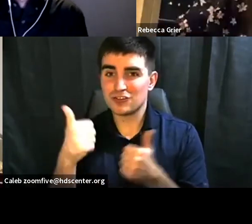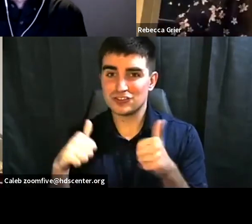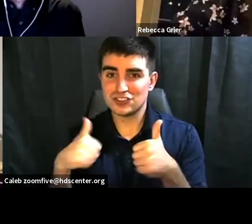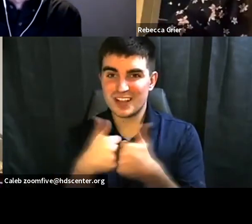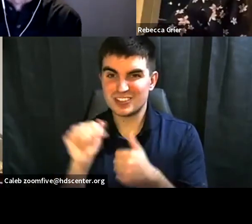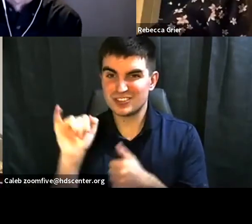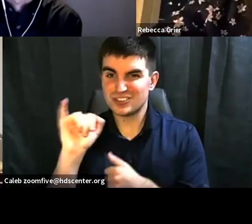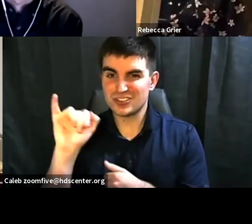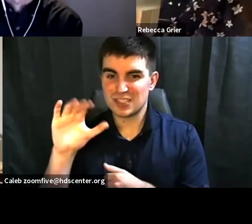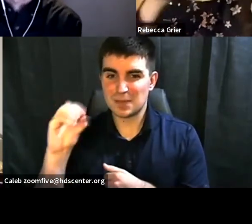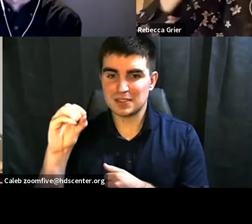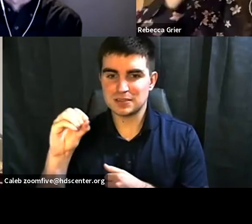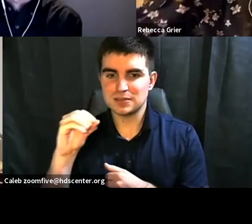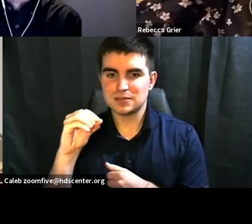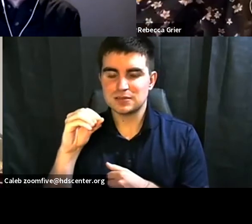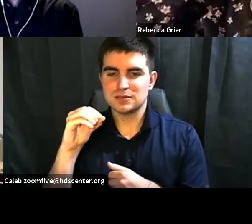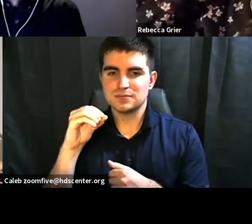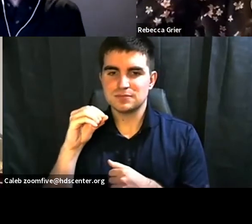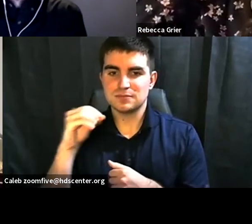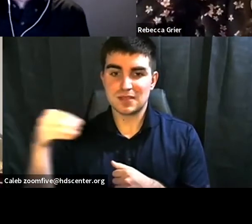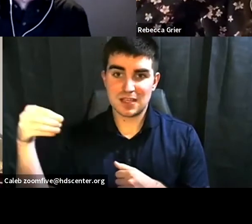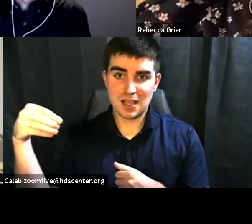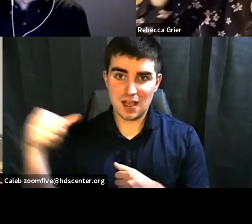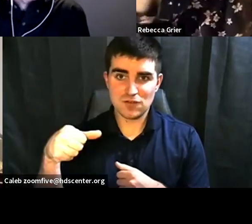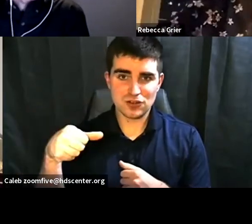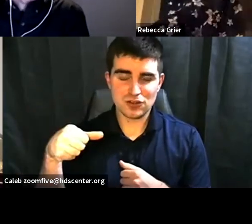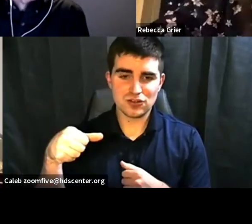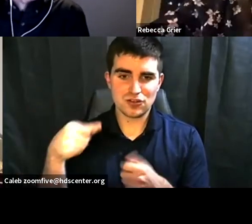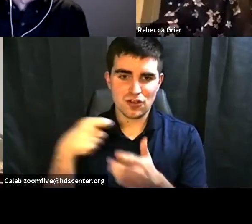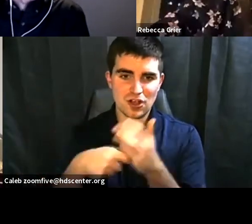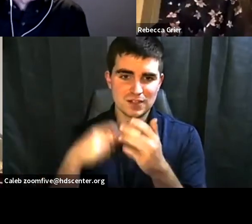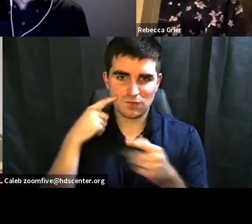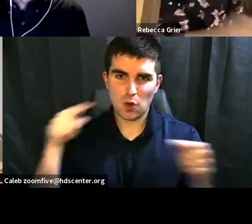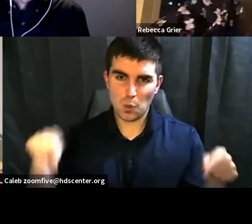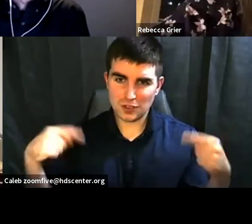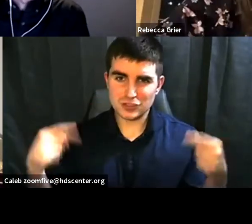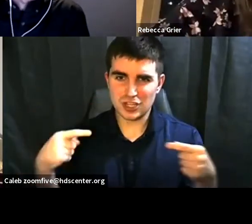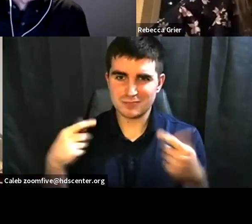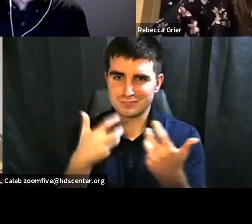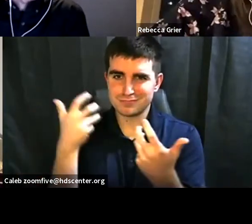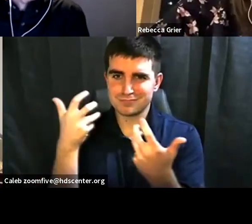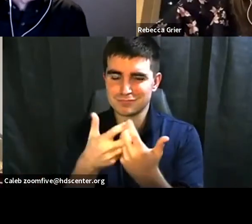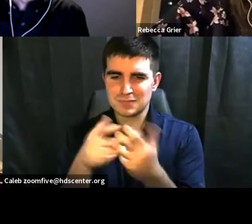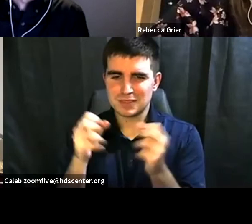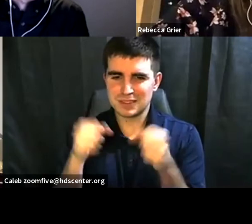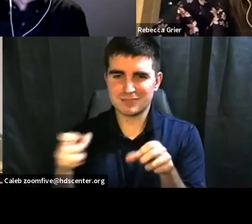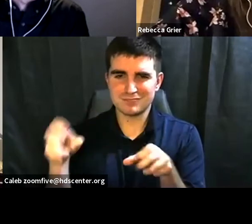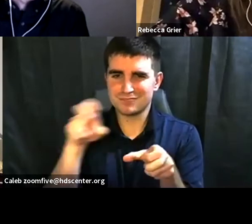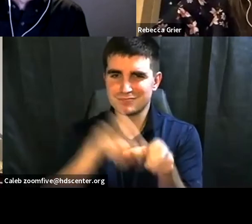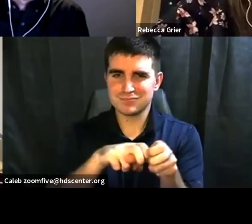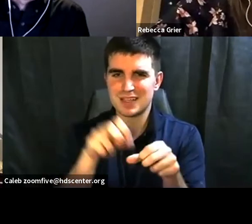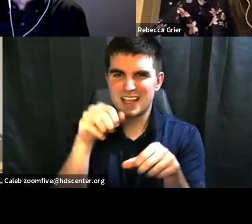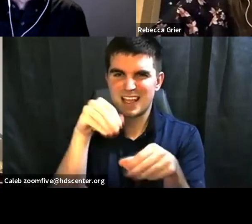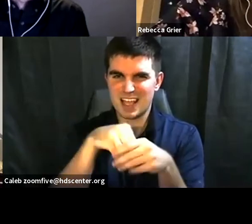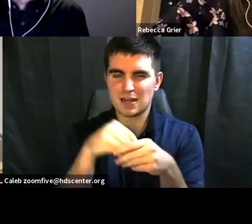don't cover the cost of a wheelchair that's suitable for use as a seat in a motor vehicle. There's